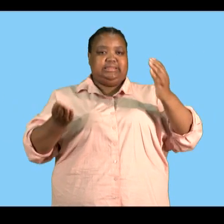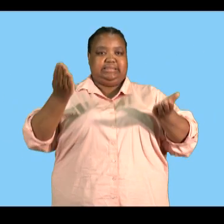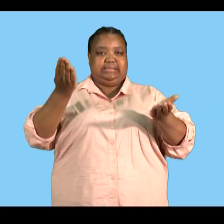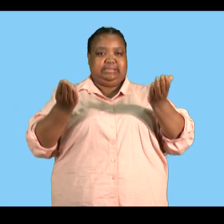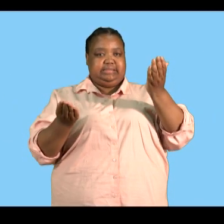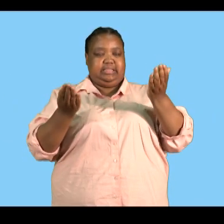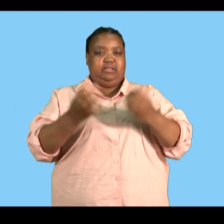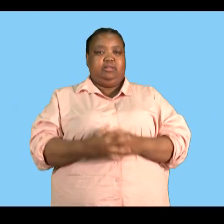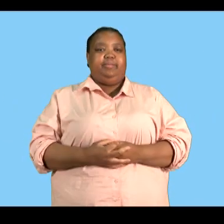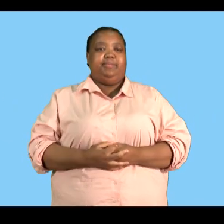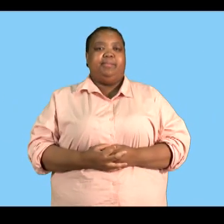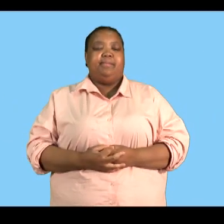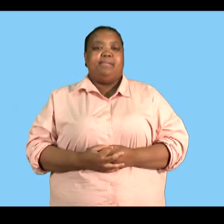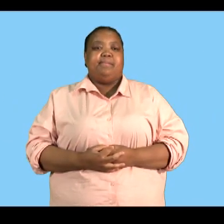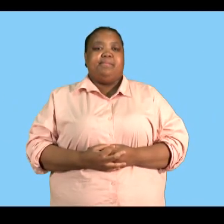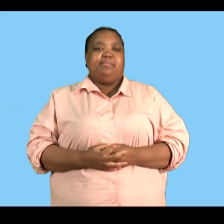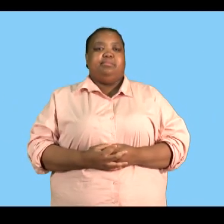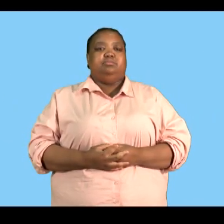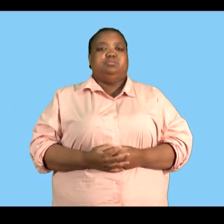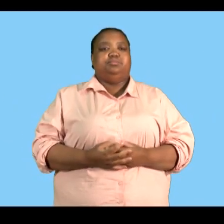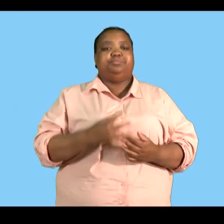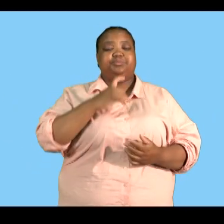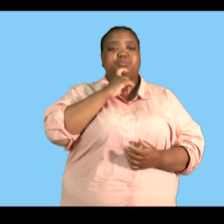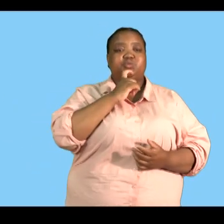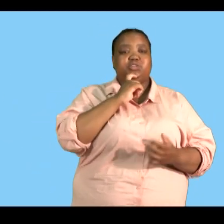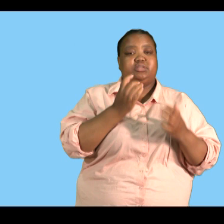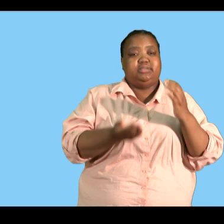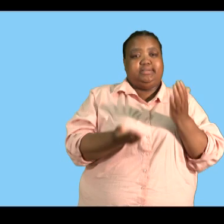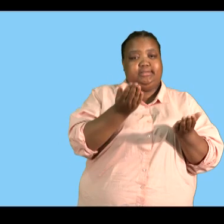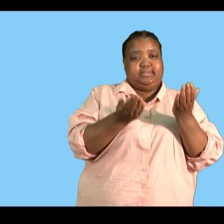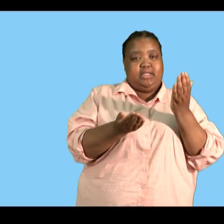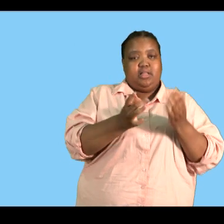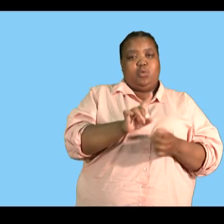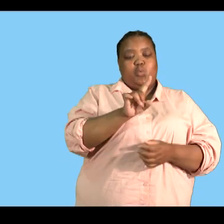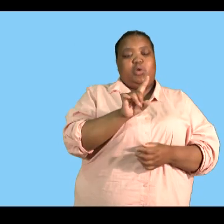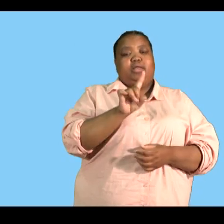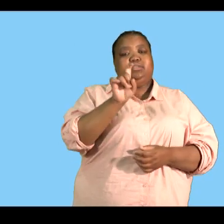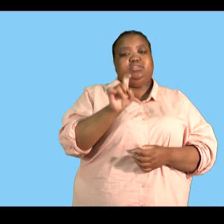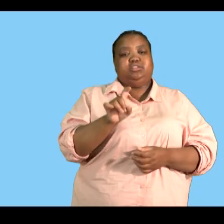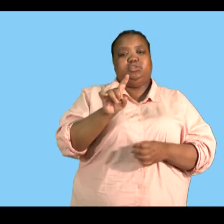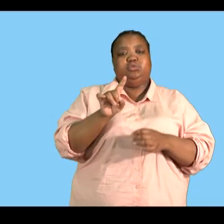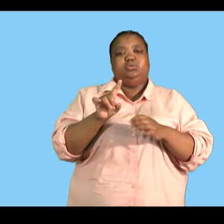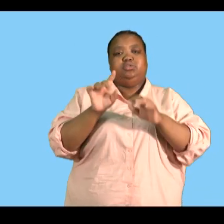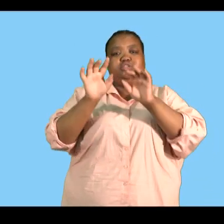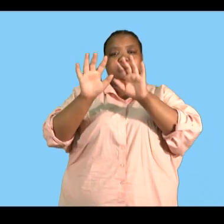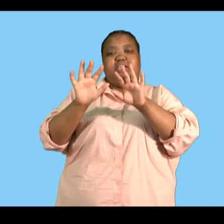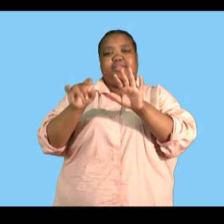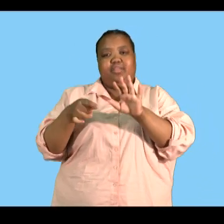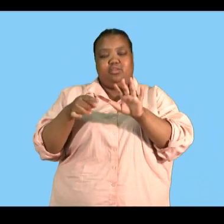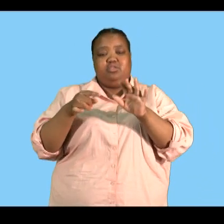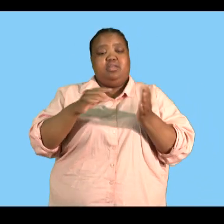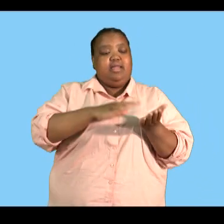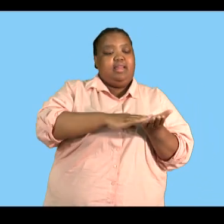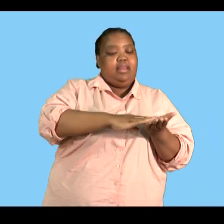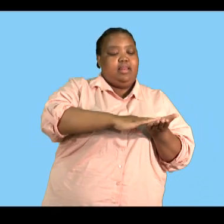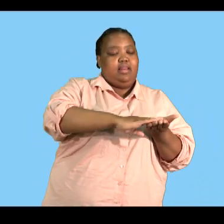Then next question, use the scale of 1:10,000 to determine the actual length